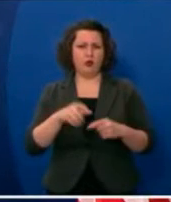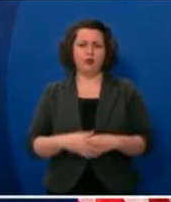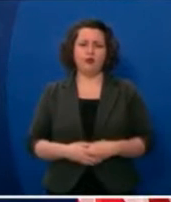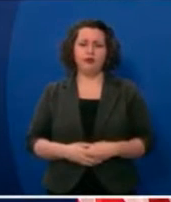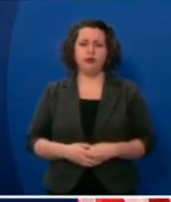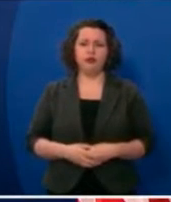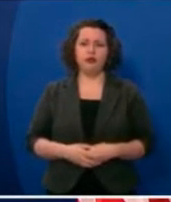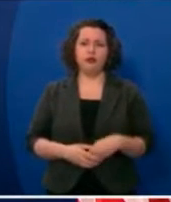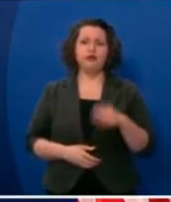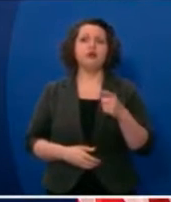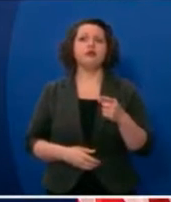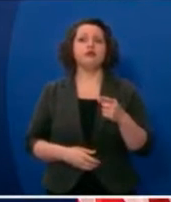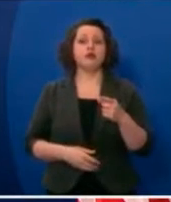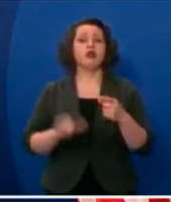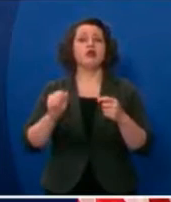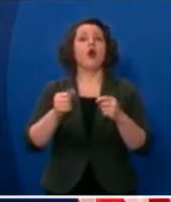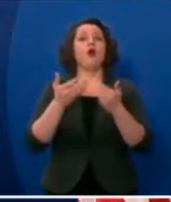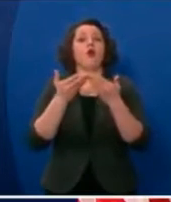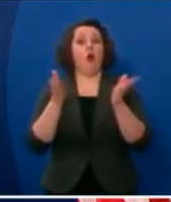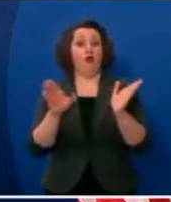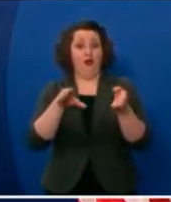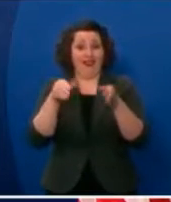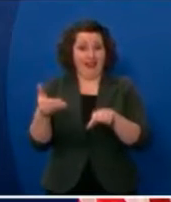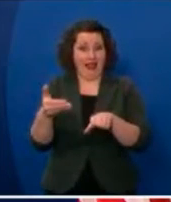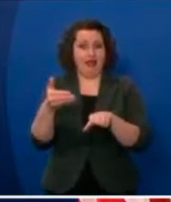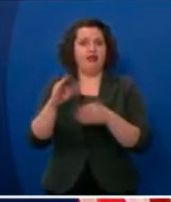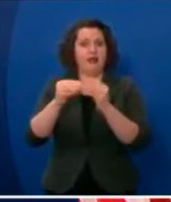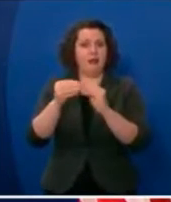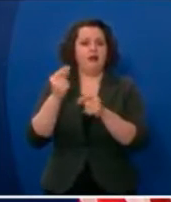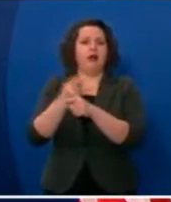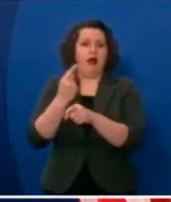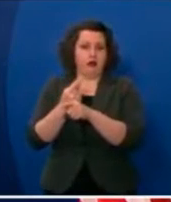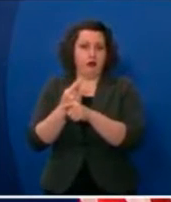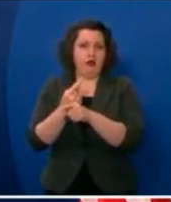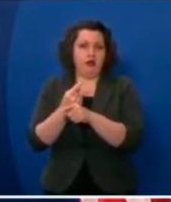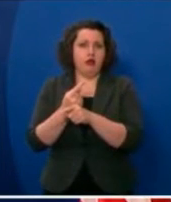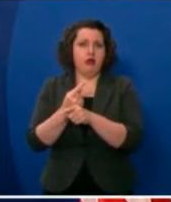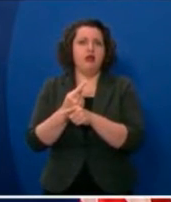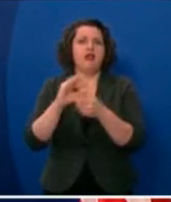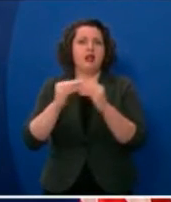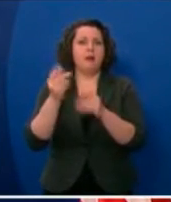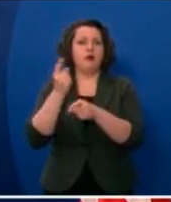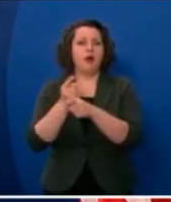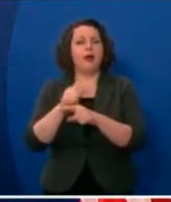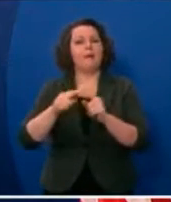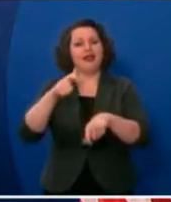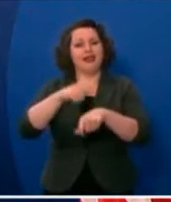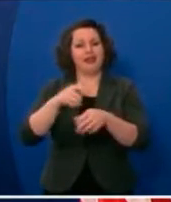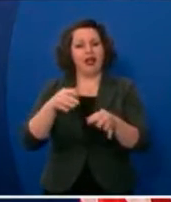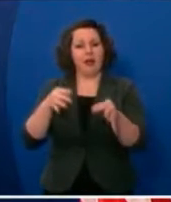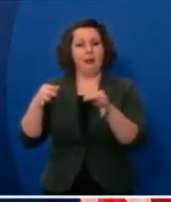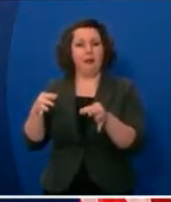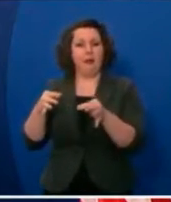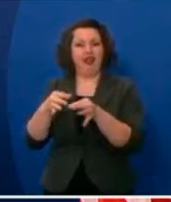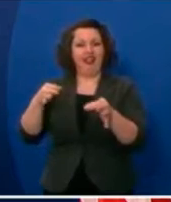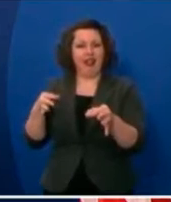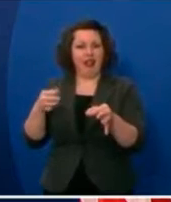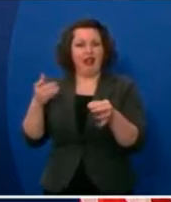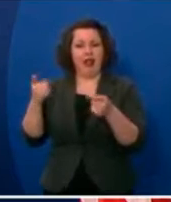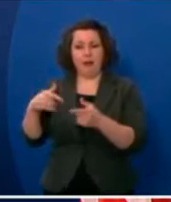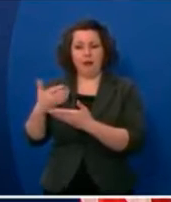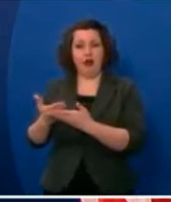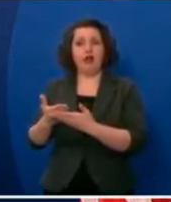the overall death is accurate. The number is right. It just, the time lags with when it comes in, and so the overall